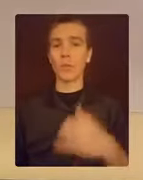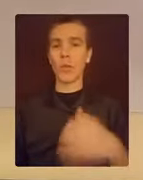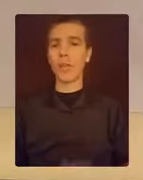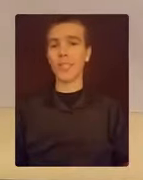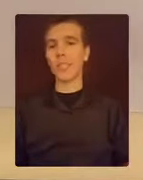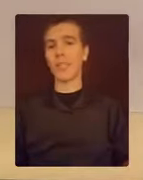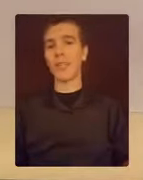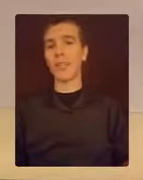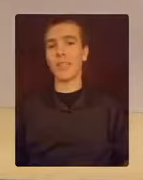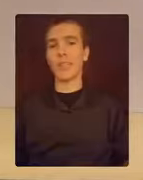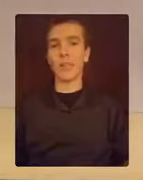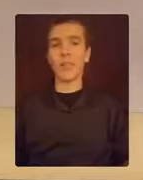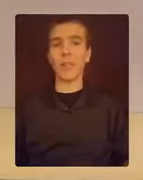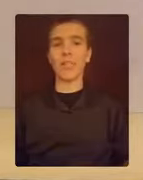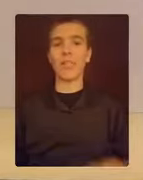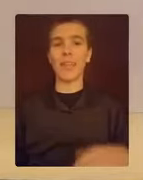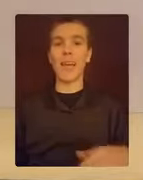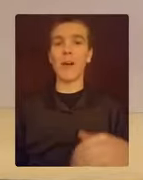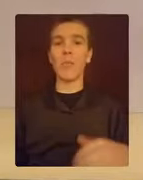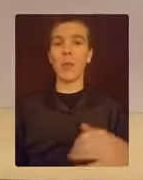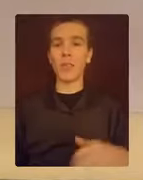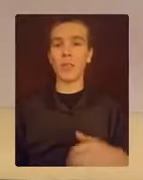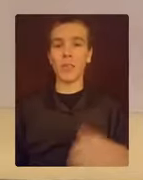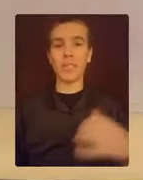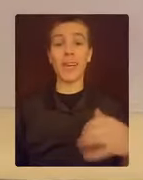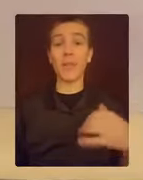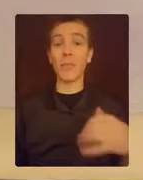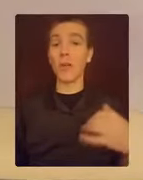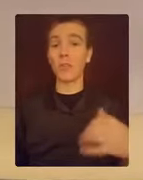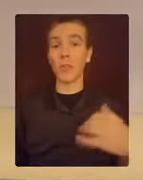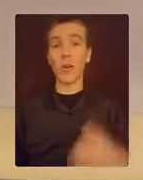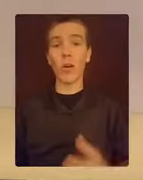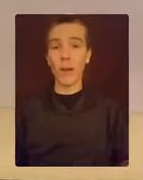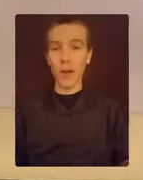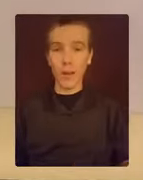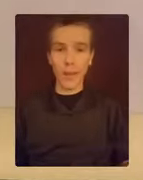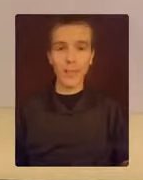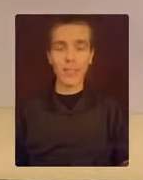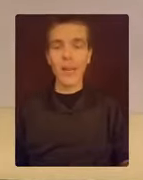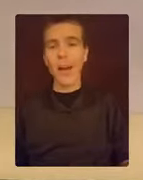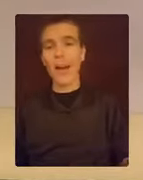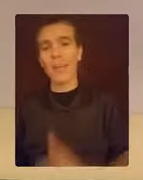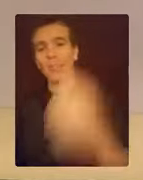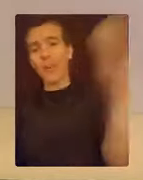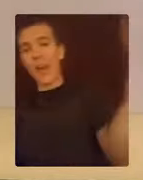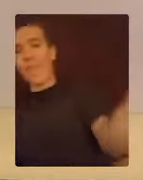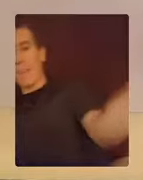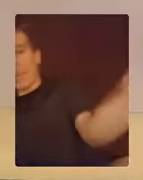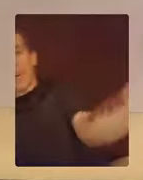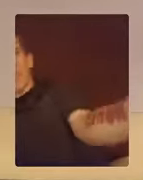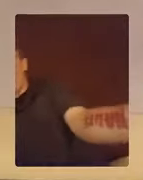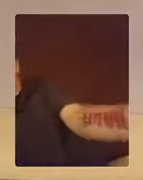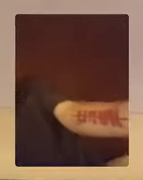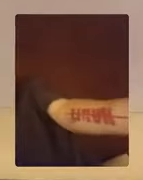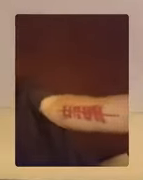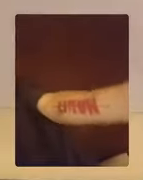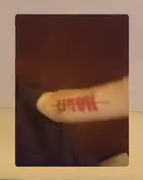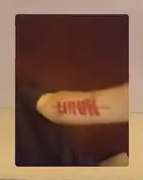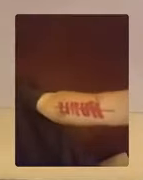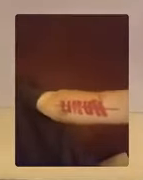next week. It's Stay Humble, the Stay Humble Hustle Hard podcast. I actually have that